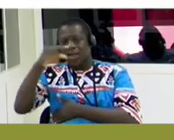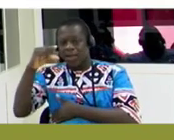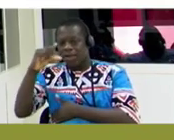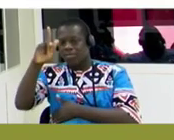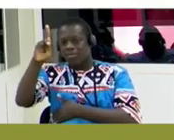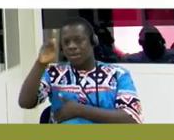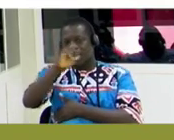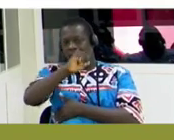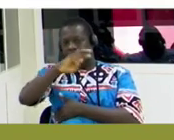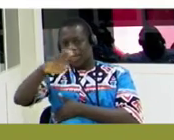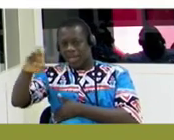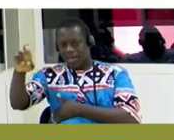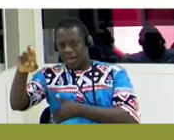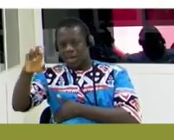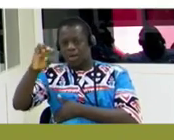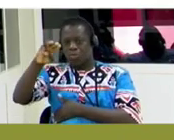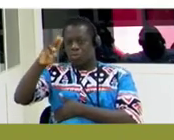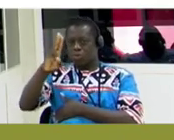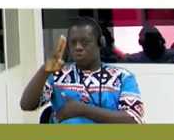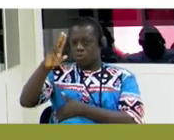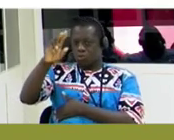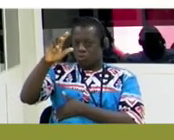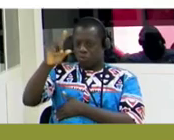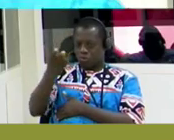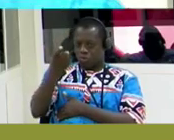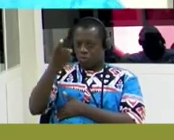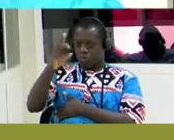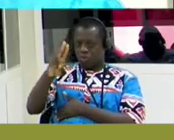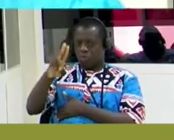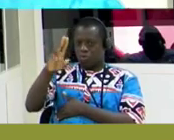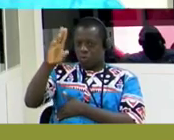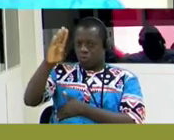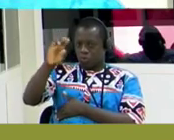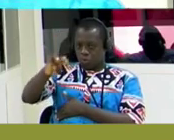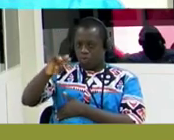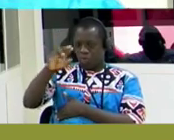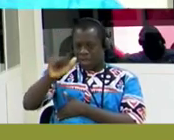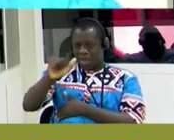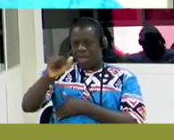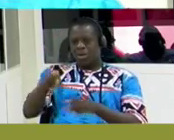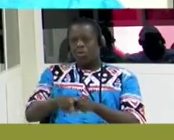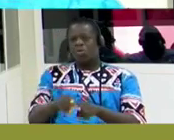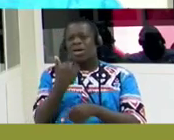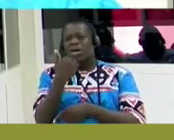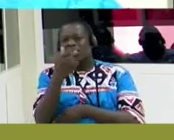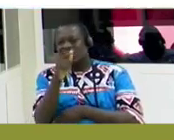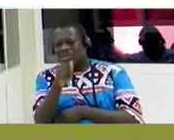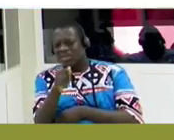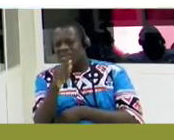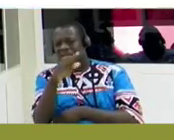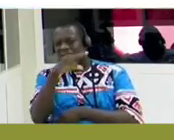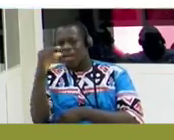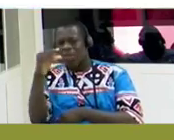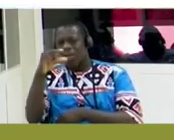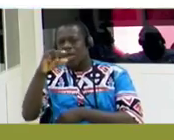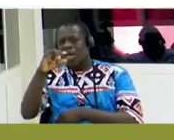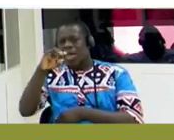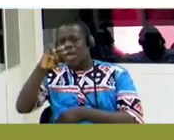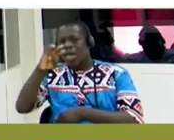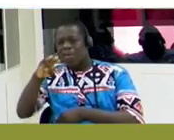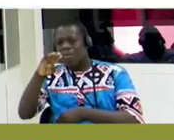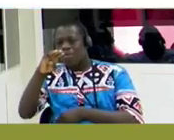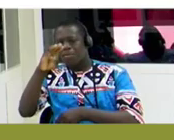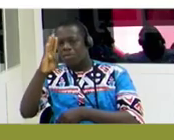in the Lower Nyomi district, not Bank region. Is it Mbugumu or Mbuguma? Mbuguma,